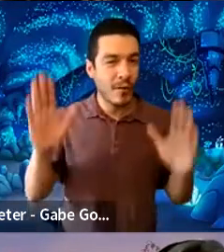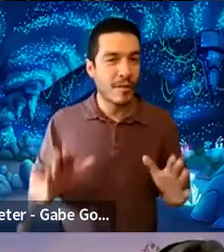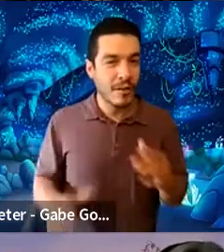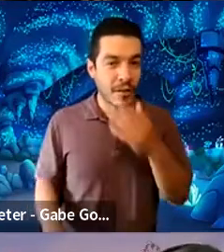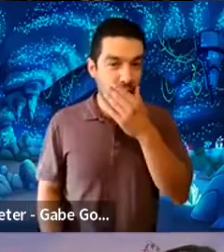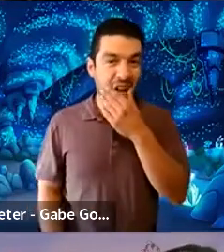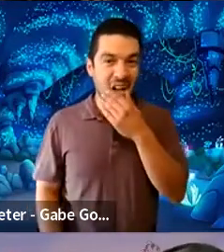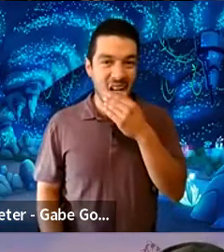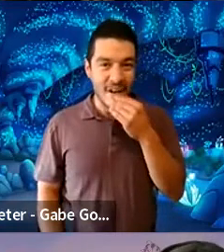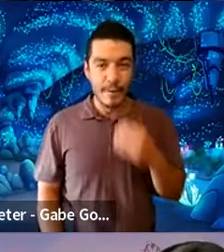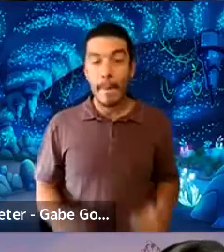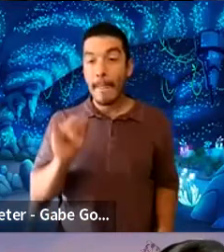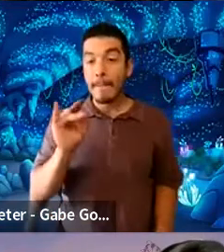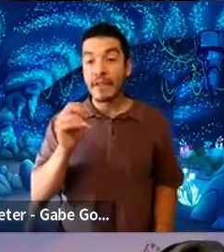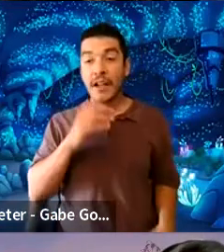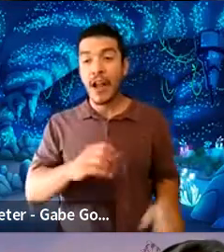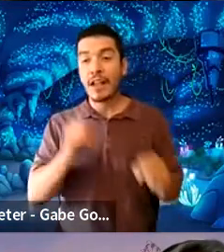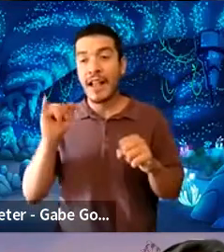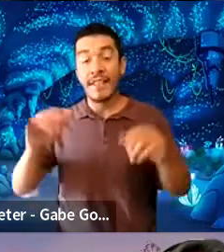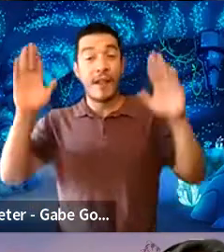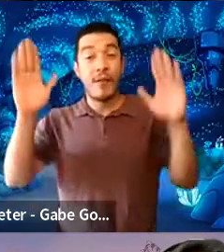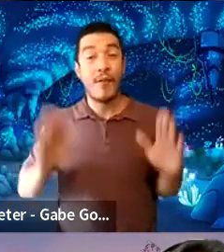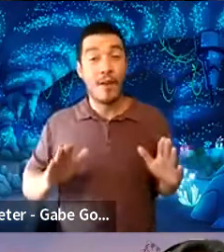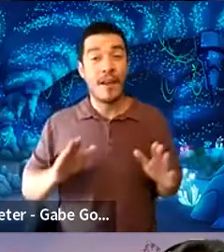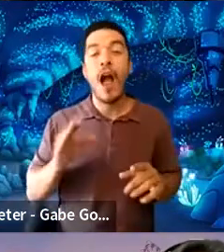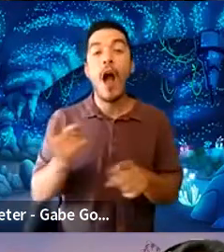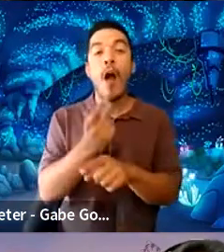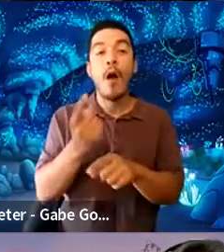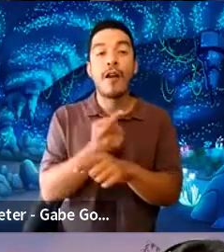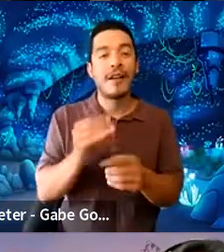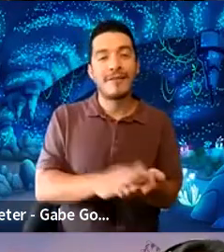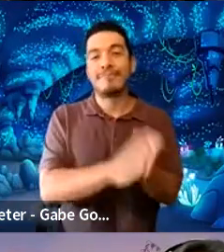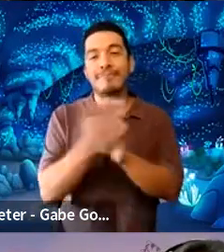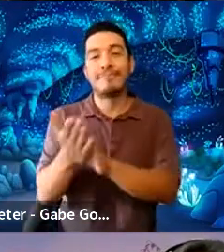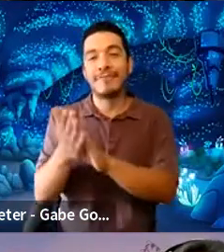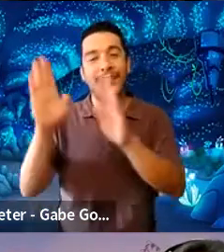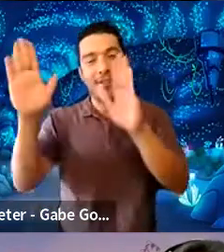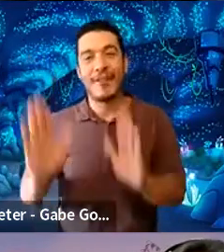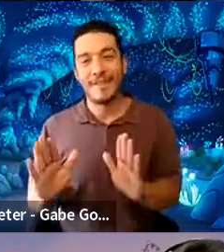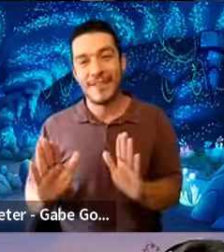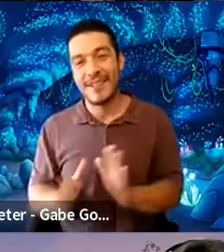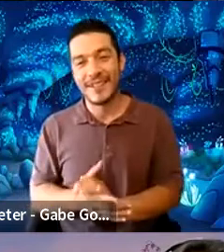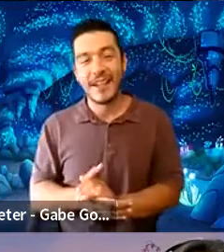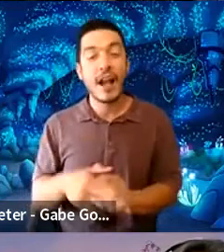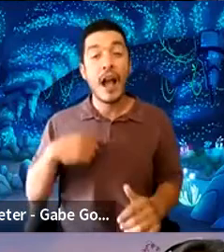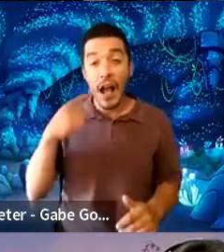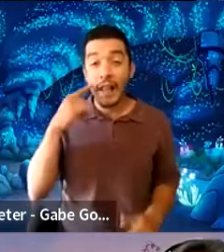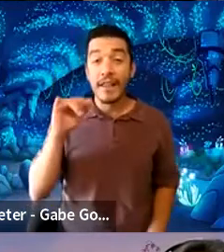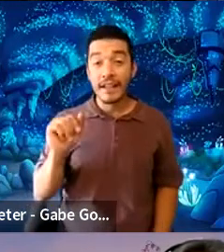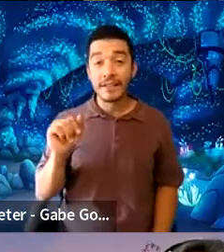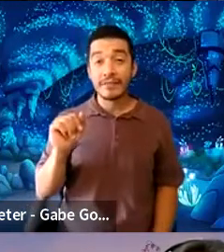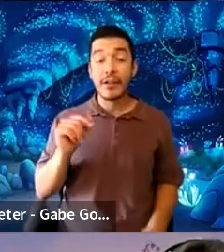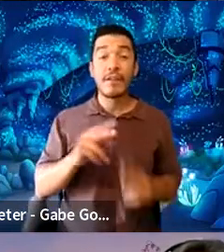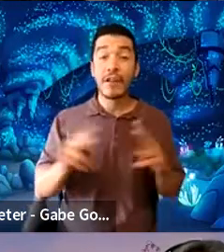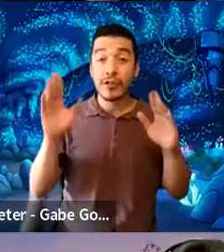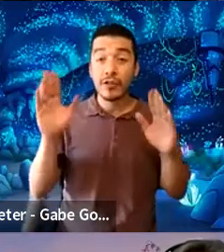so fantastic. That's great. Well, taking the extraordinary and taking the ordinary and making it extraordinary, which I think is